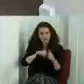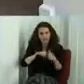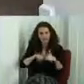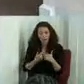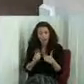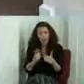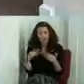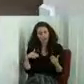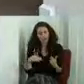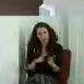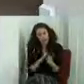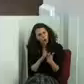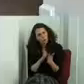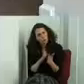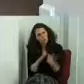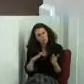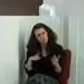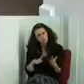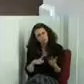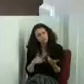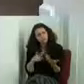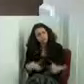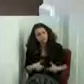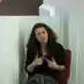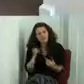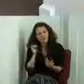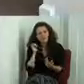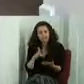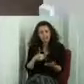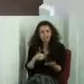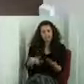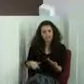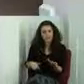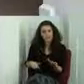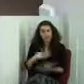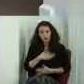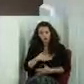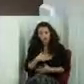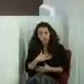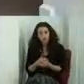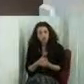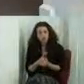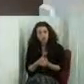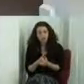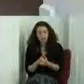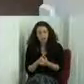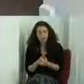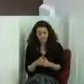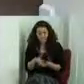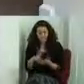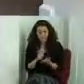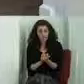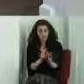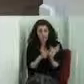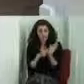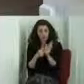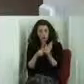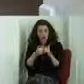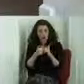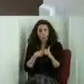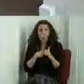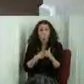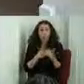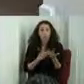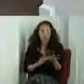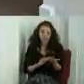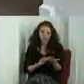to life with that sense of gratitude and with that sense of thanksgiving. And that abundance is demonstrated by the way in which we are willing to